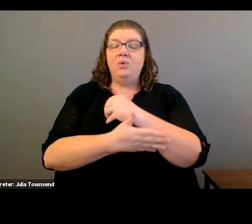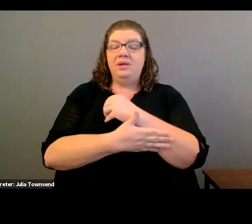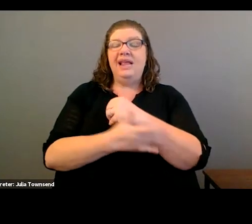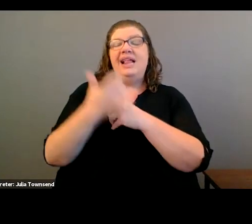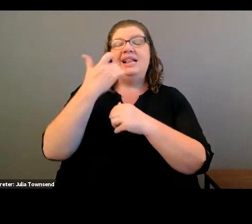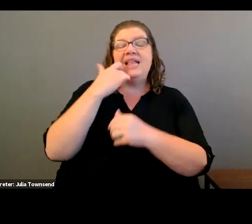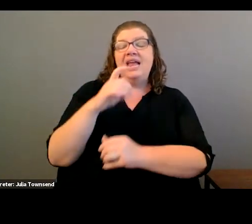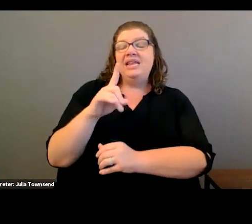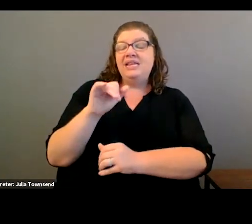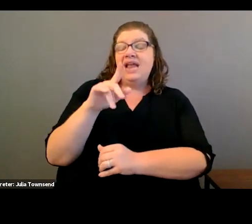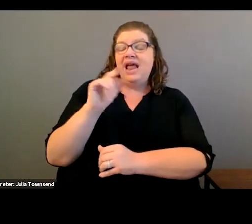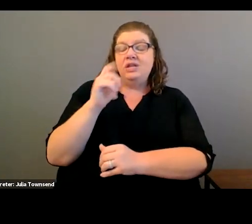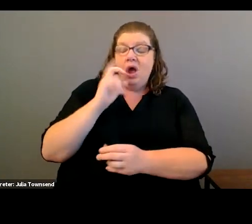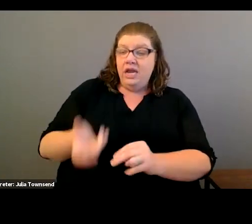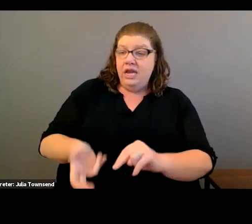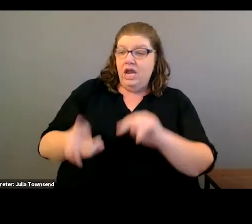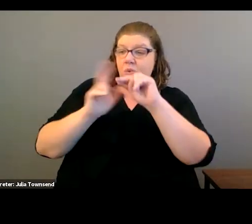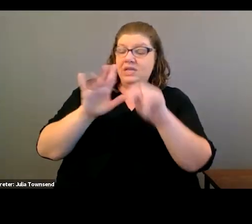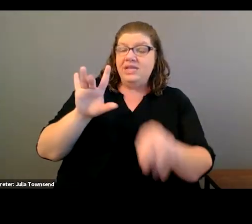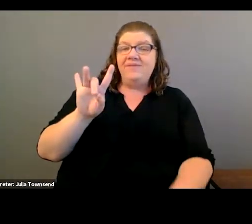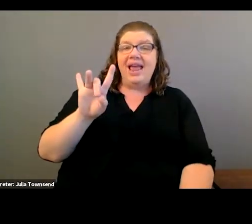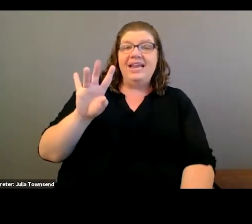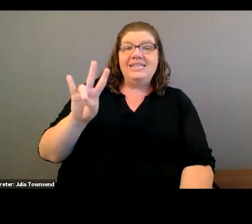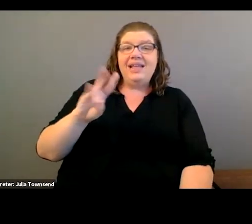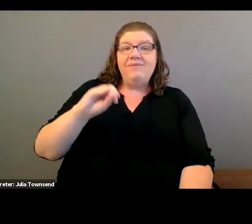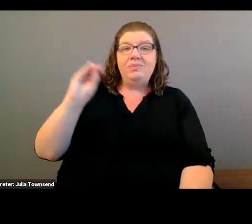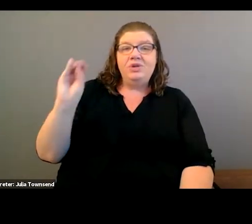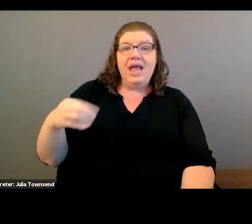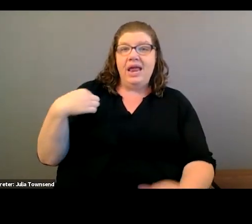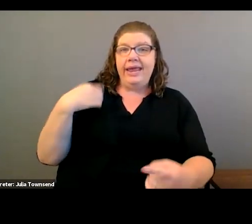of 87% in just 1 year.